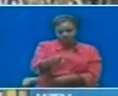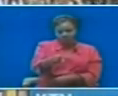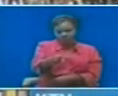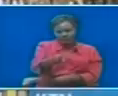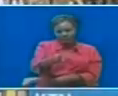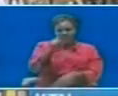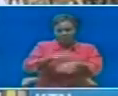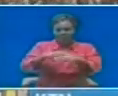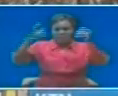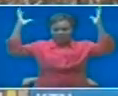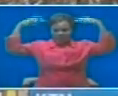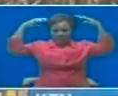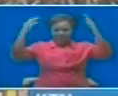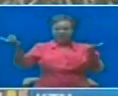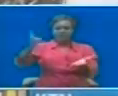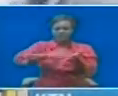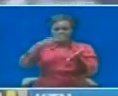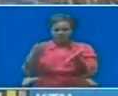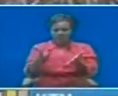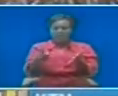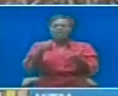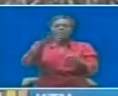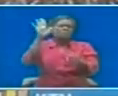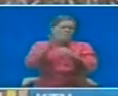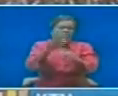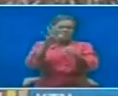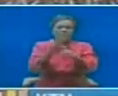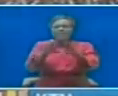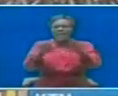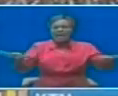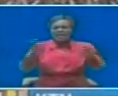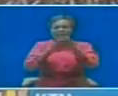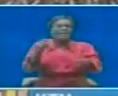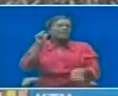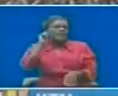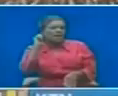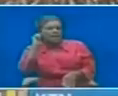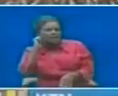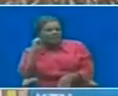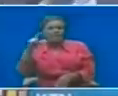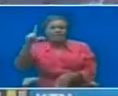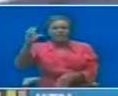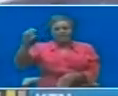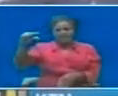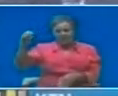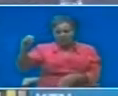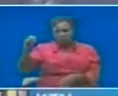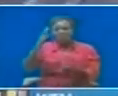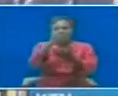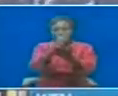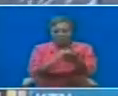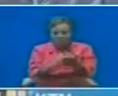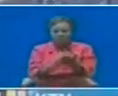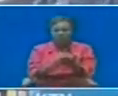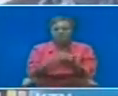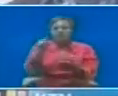failure of the rains. The farm is among thousands of acres in Nandi, Wasingishu, Elgeyo Marakwet, and parts of